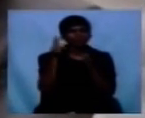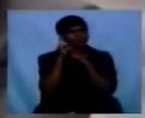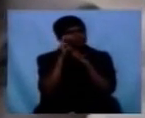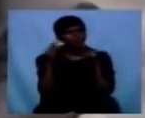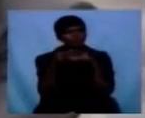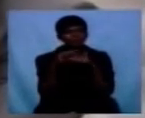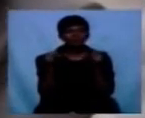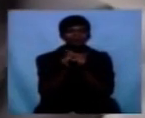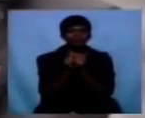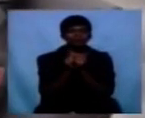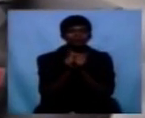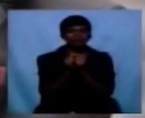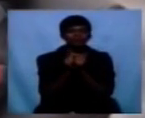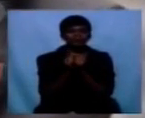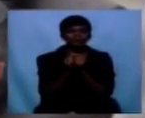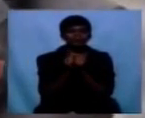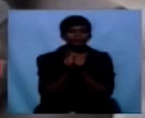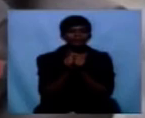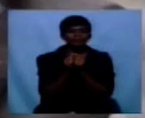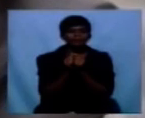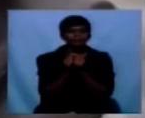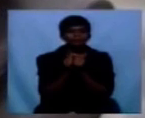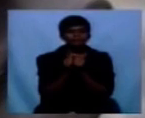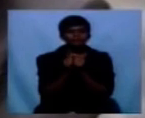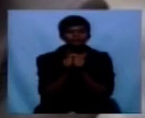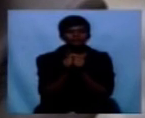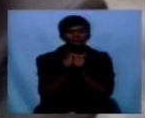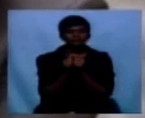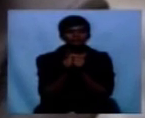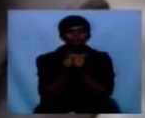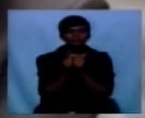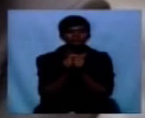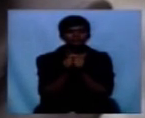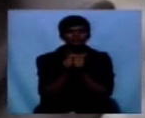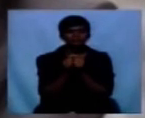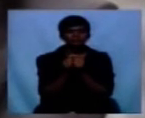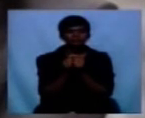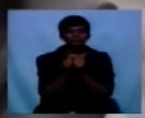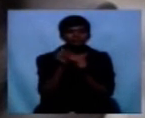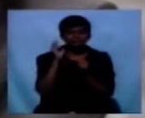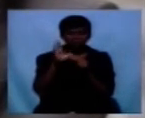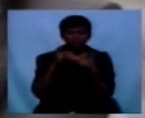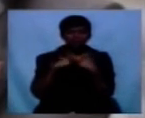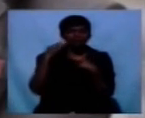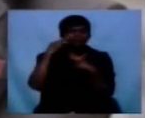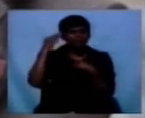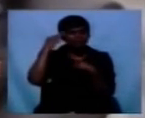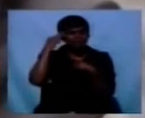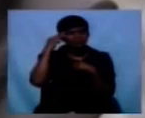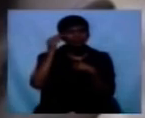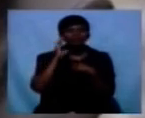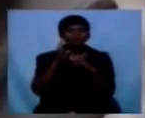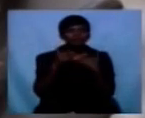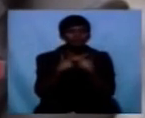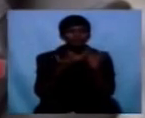with at least an access to a title, even if it will be a common lease, because it will be on the flat. They will